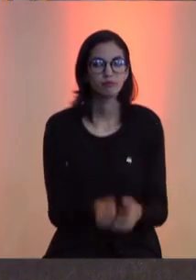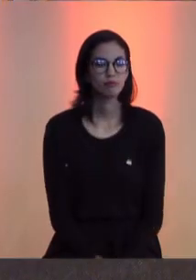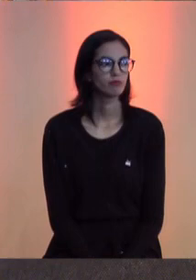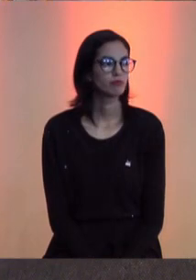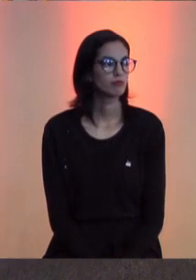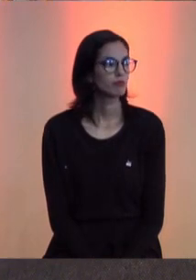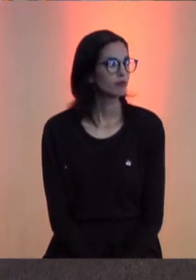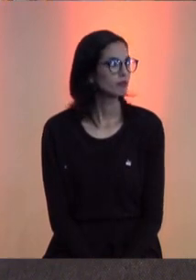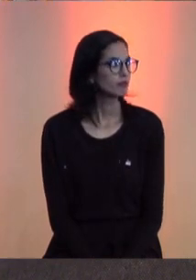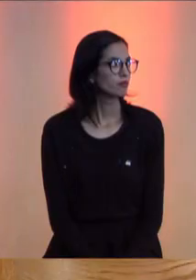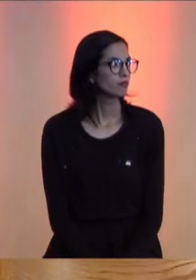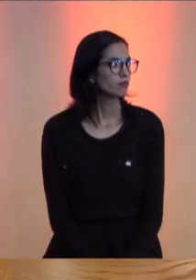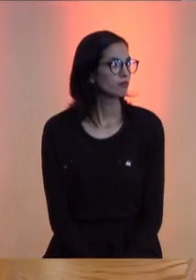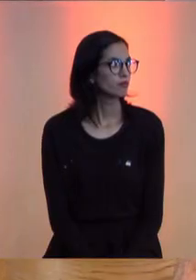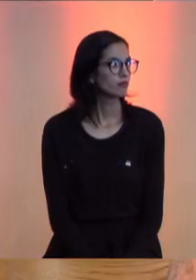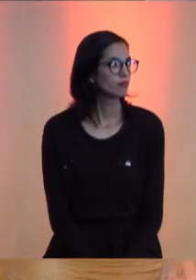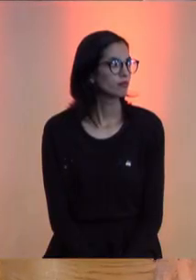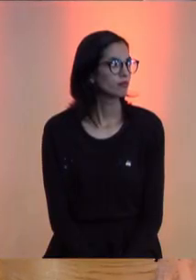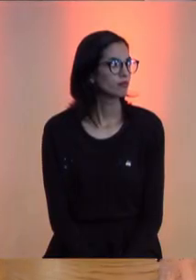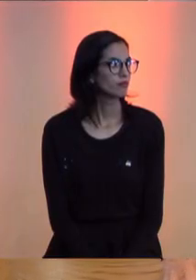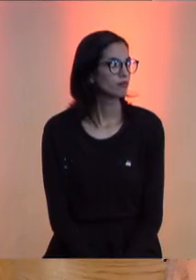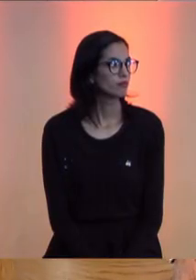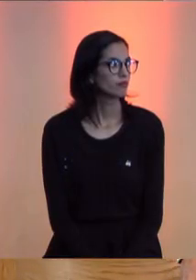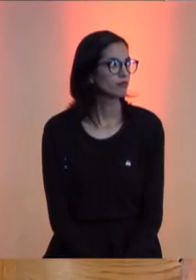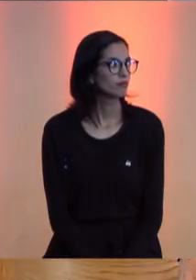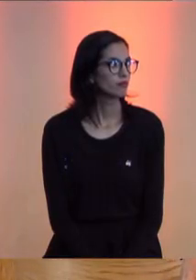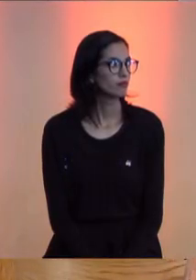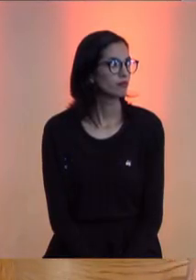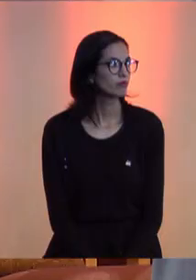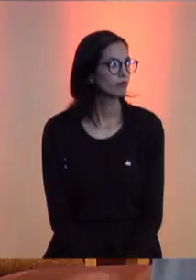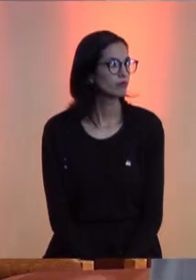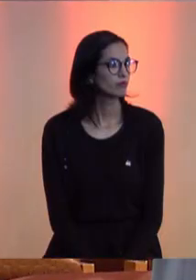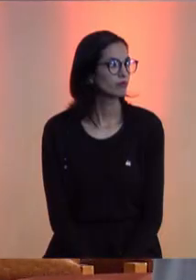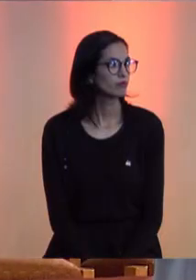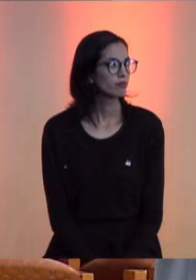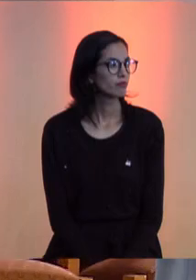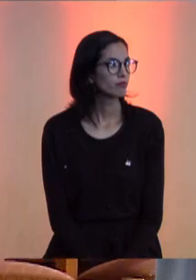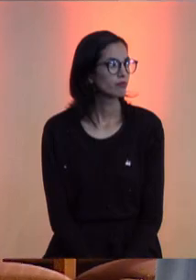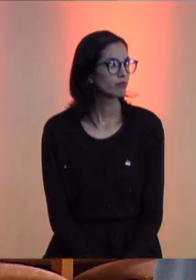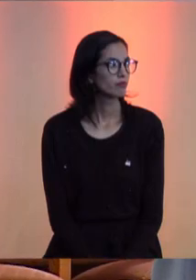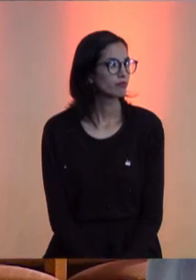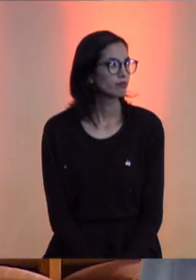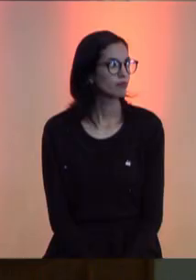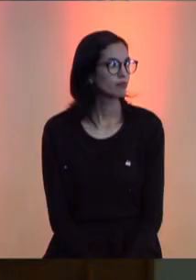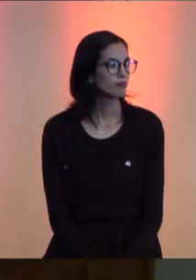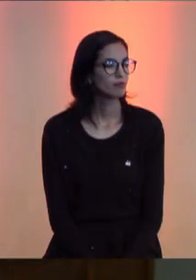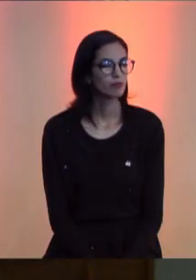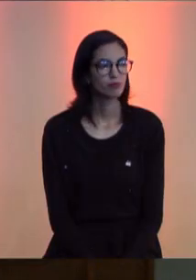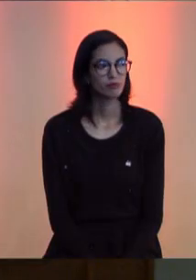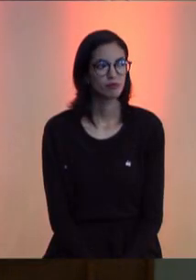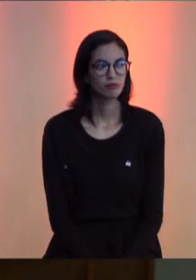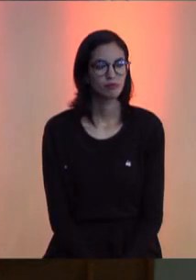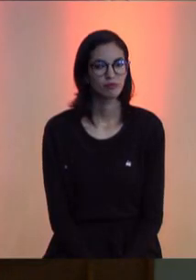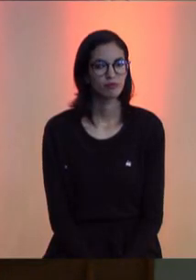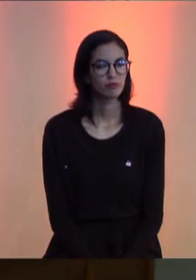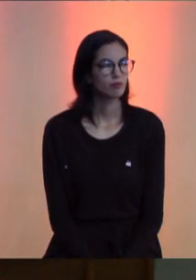Sí. Yeah. Sí. Yeah. How many of you young people want to be like Shadrach, Meshach, and Abednego?